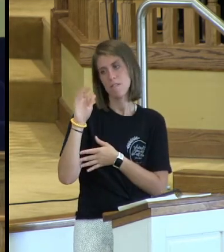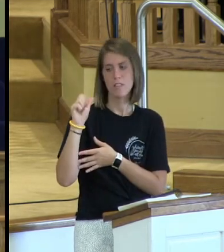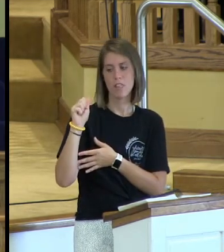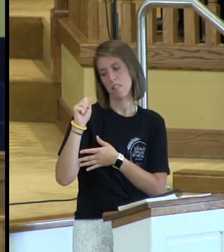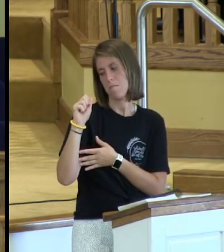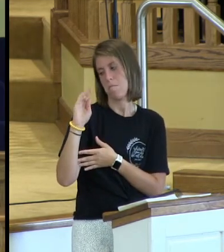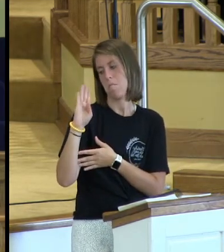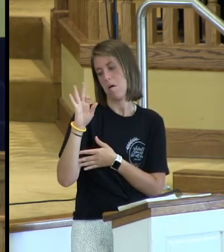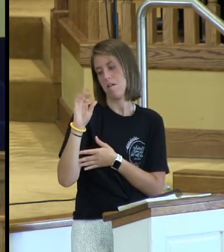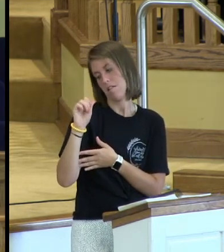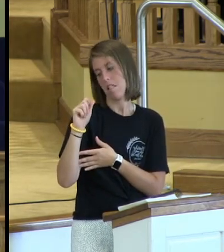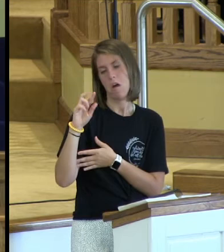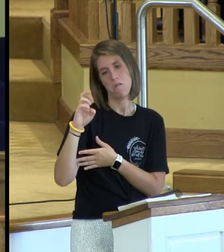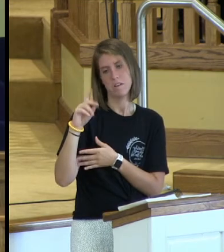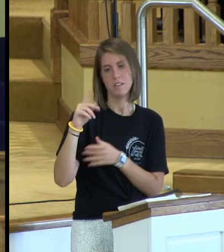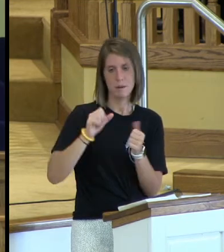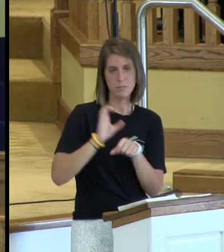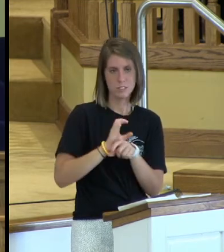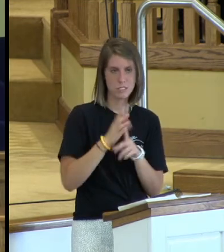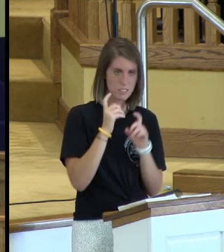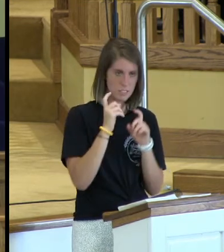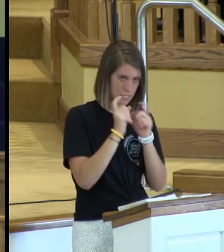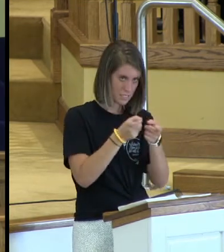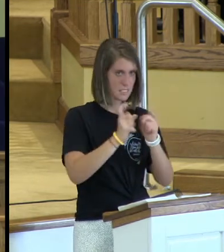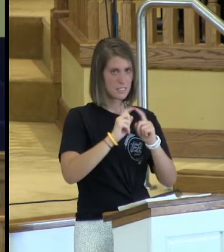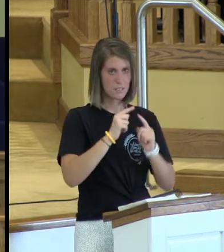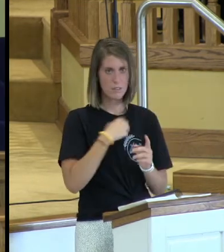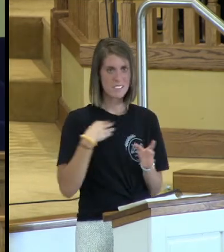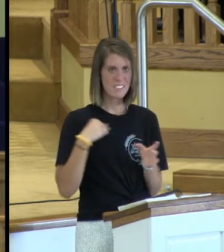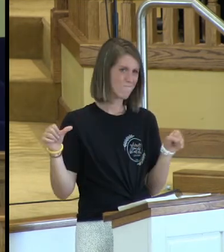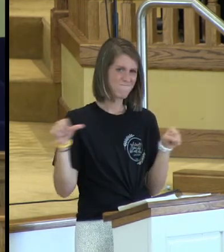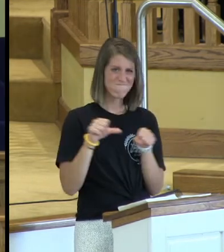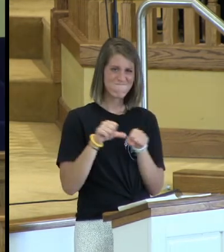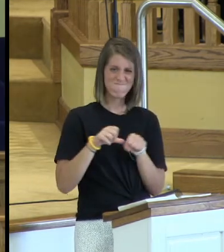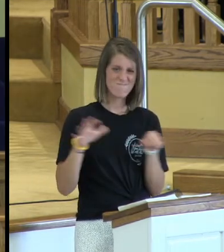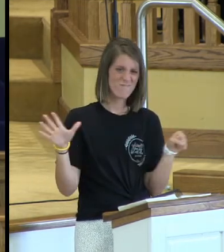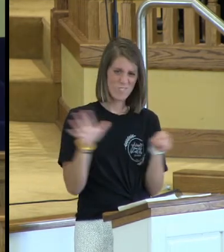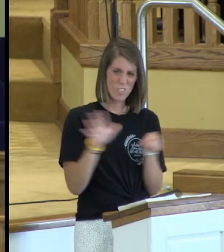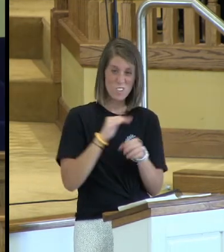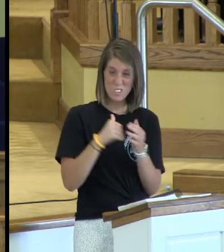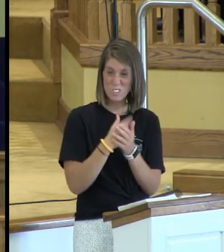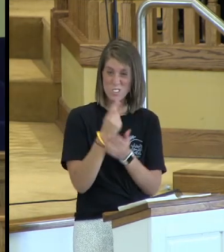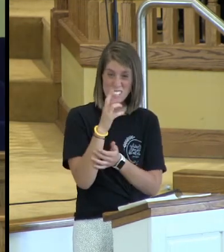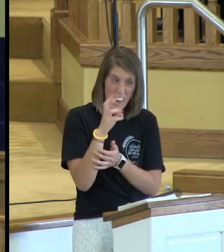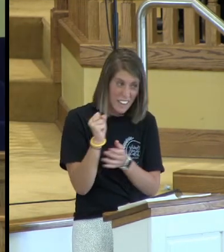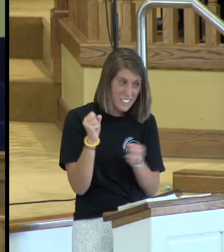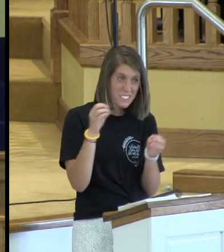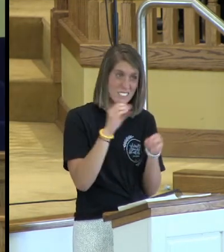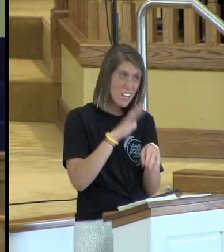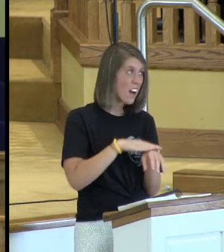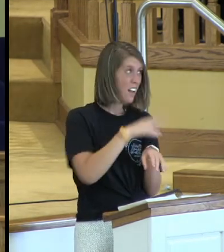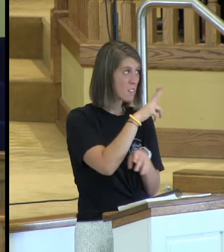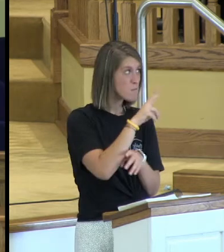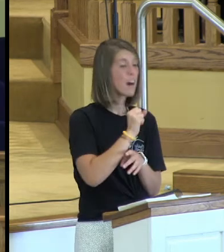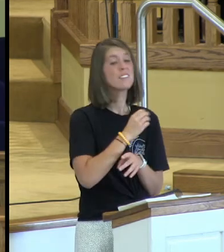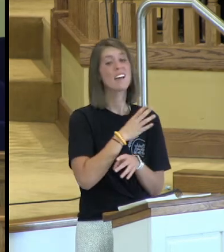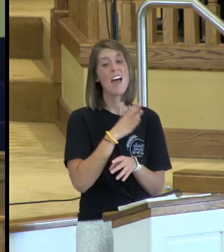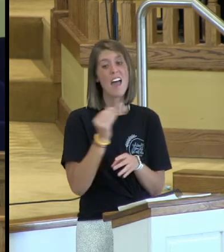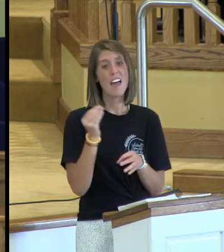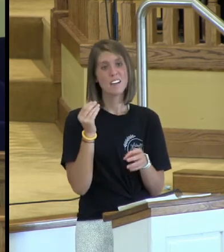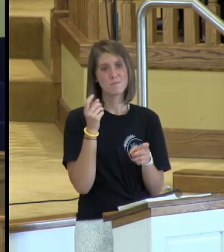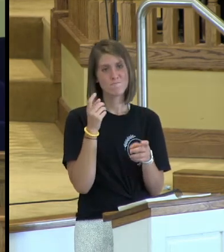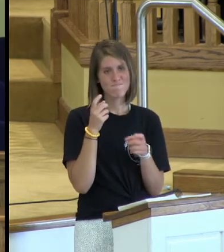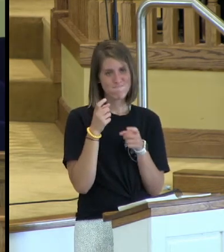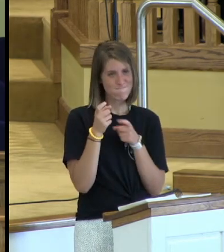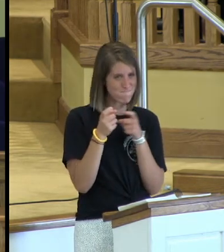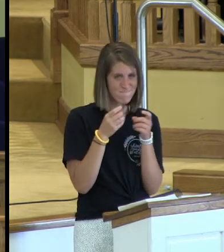us and filling them up with gas, putting new tires on them, and maintaining